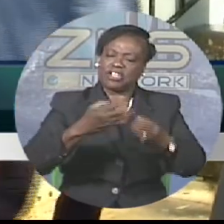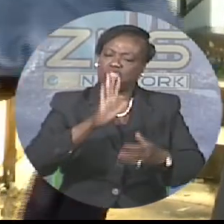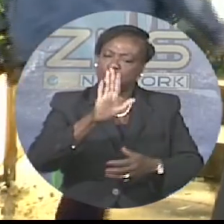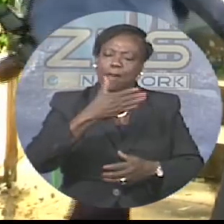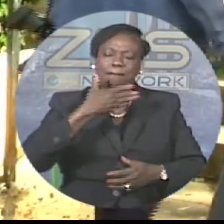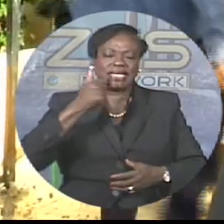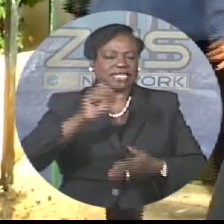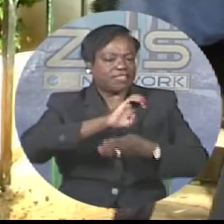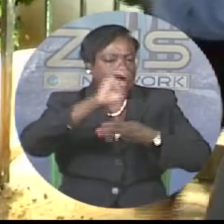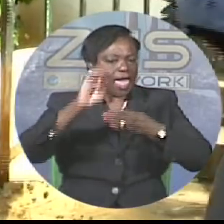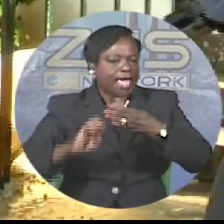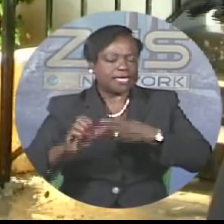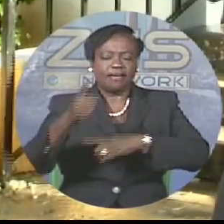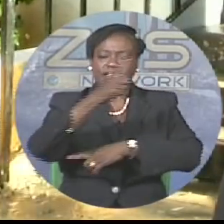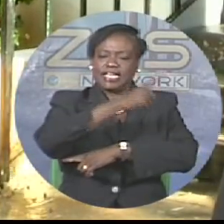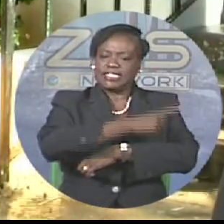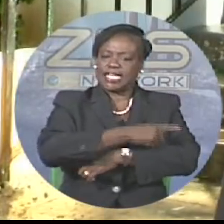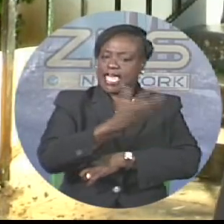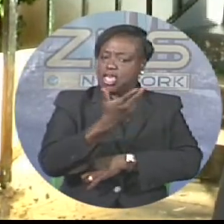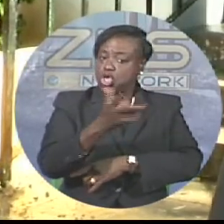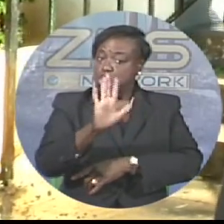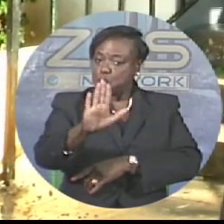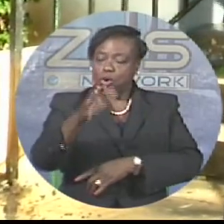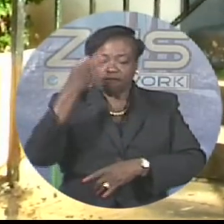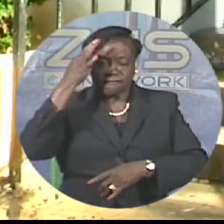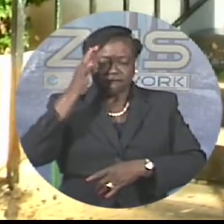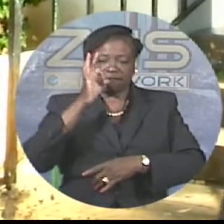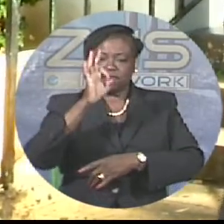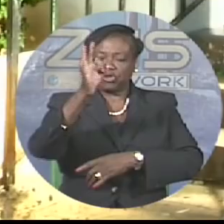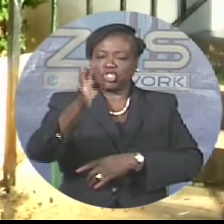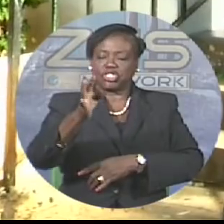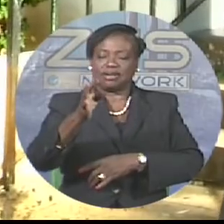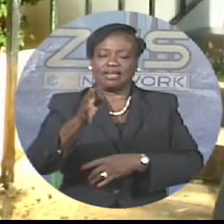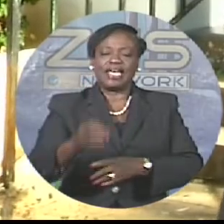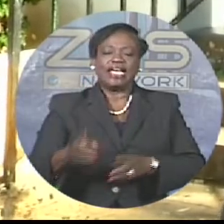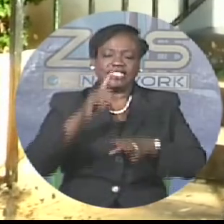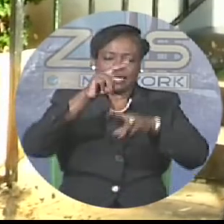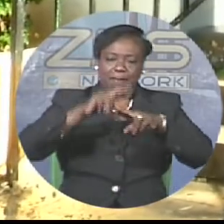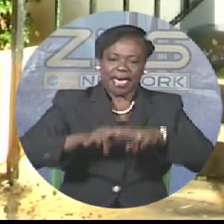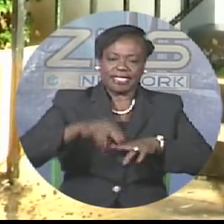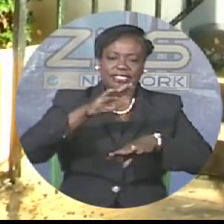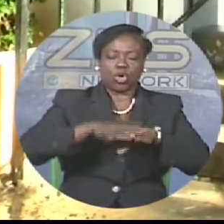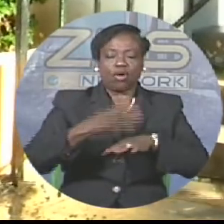day, their future, their success is ultimately dependent on them, and